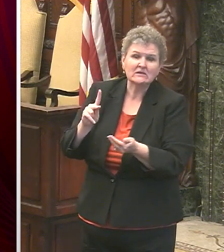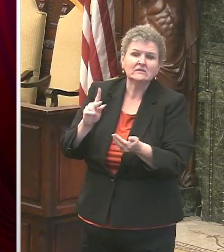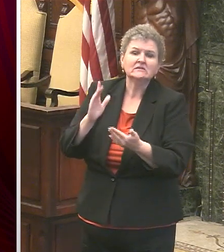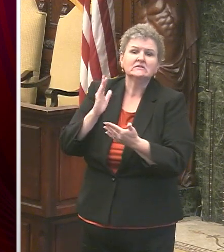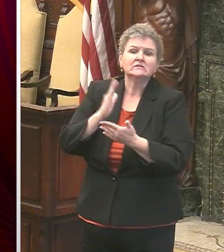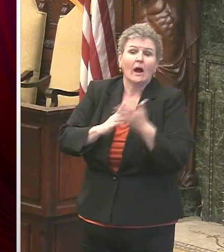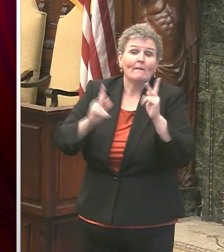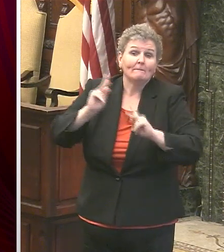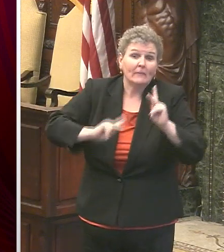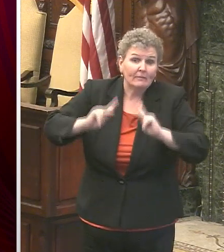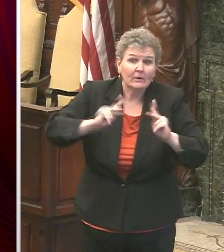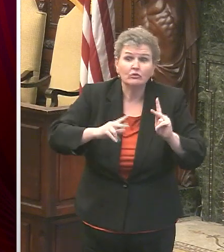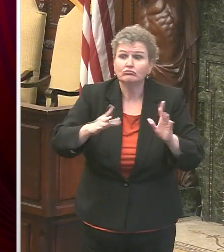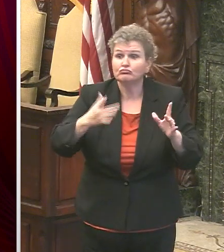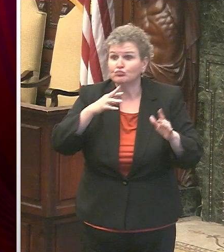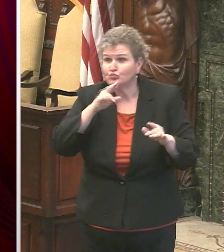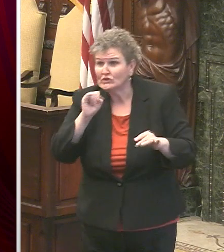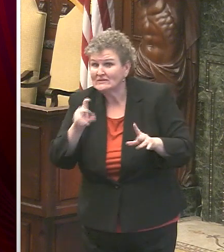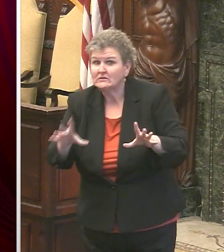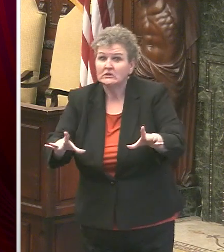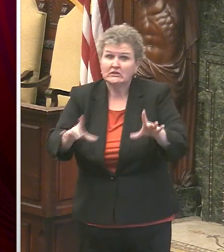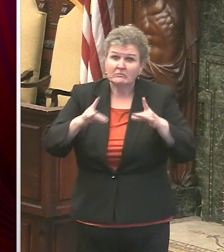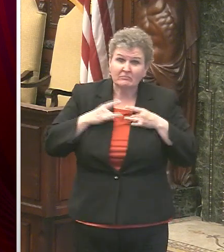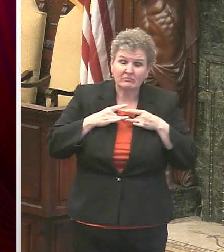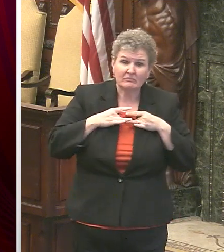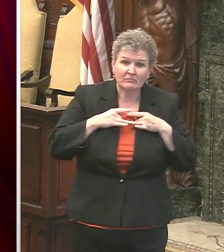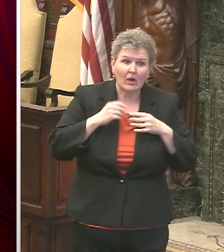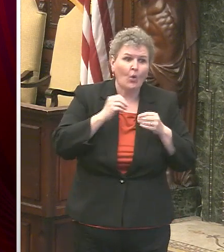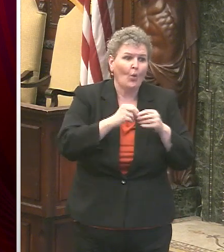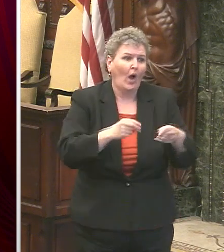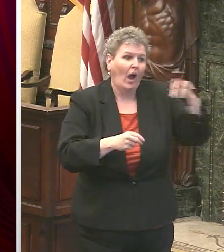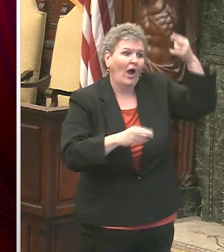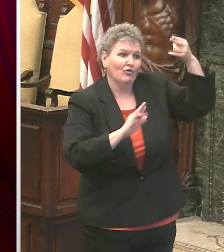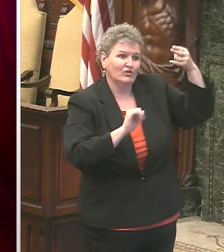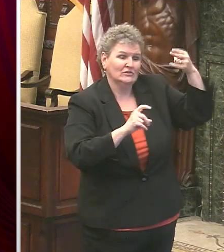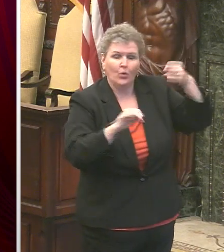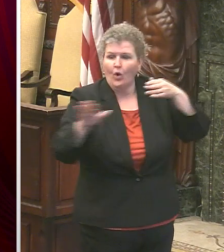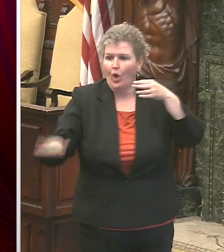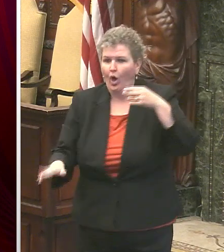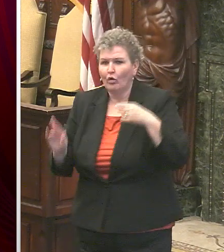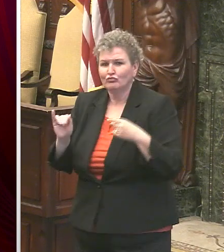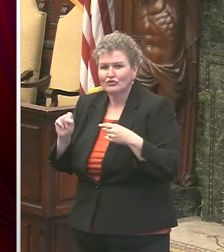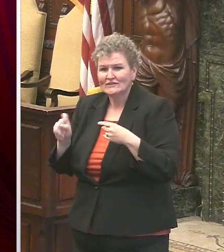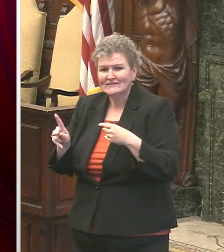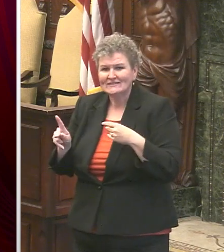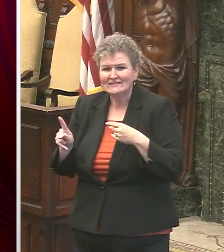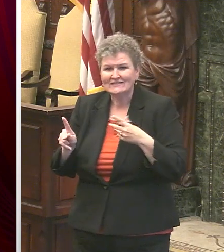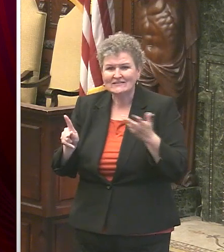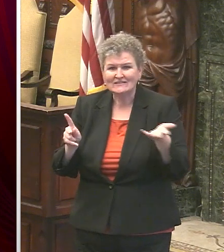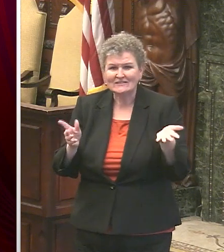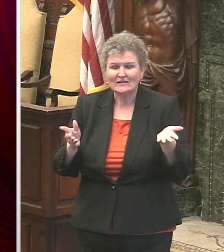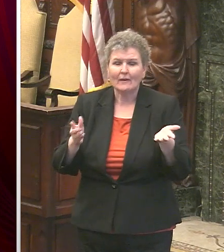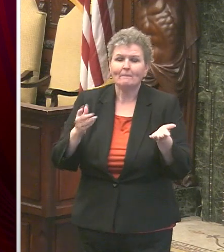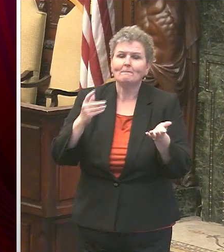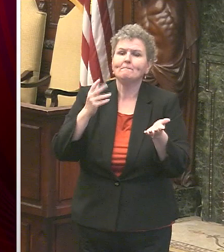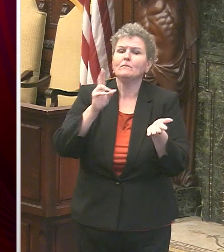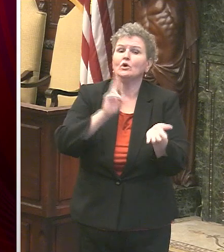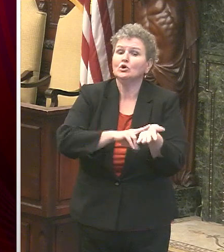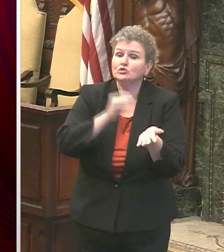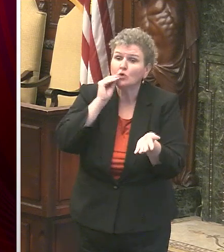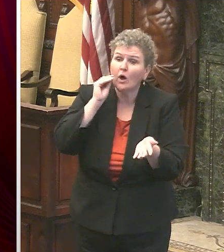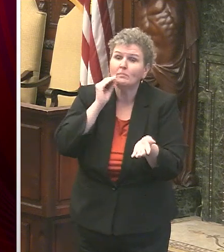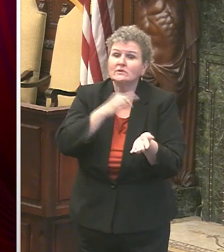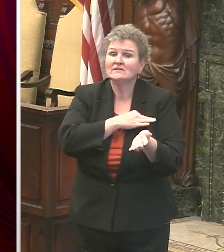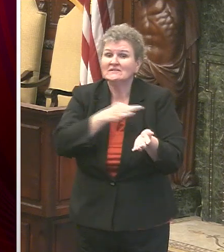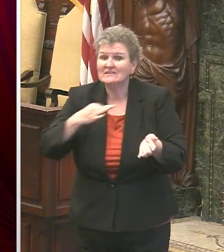at very high risk for serious infection. That would include such as the medical staff at nursing homes or home health aides. Later, as we have